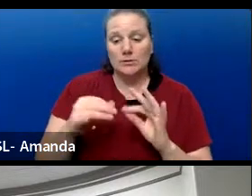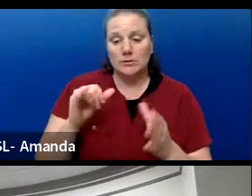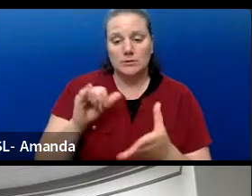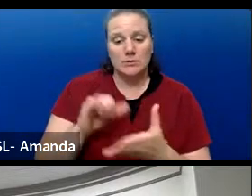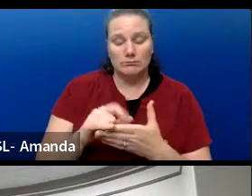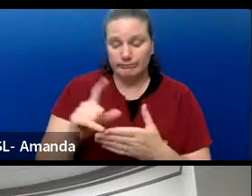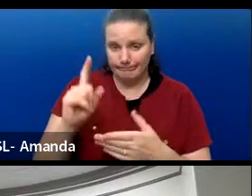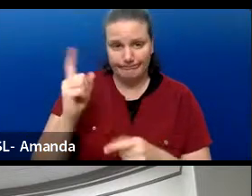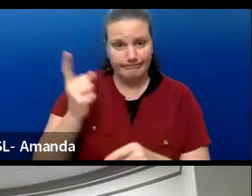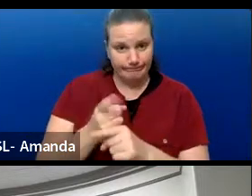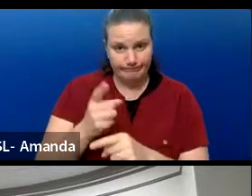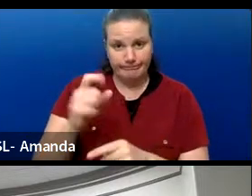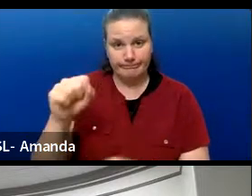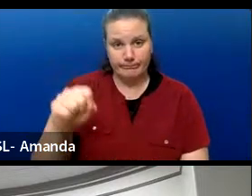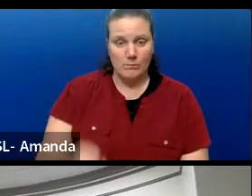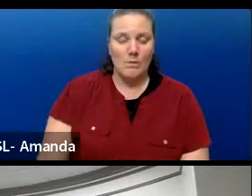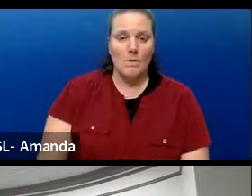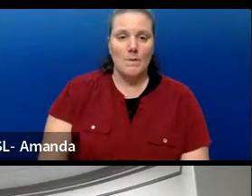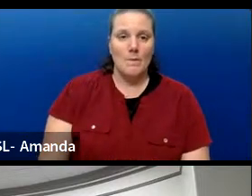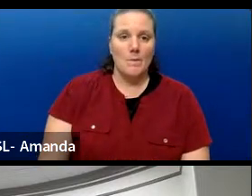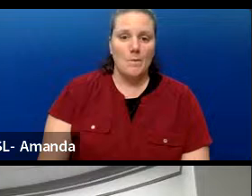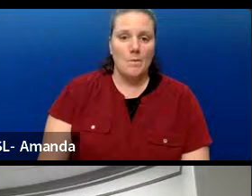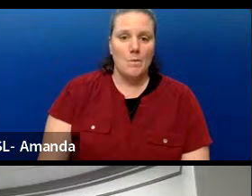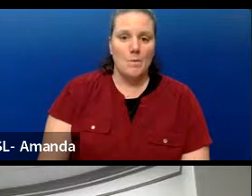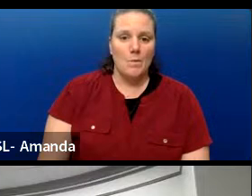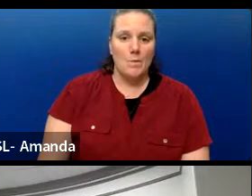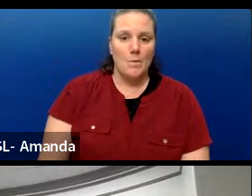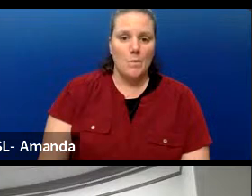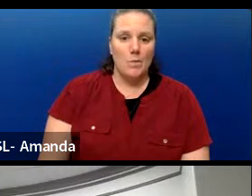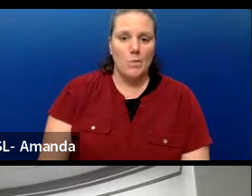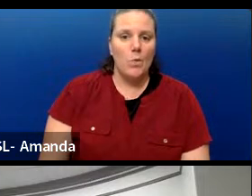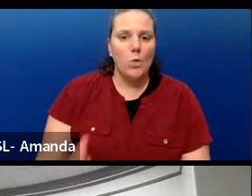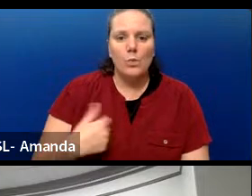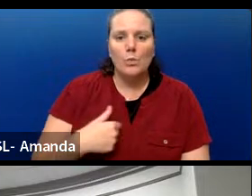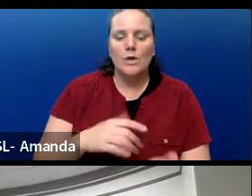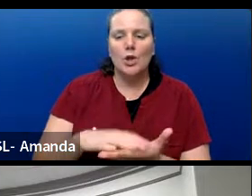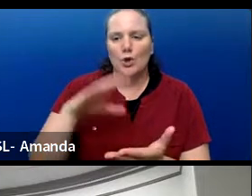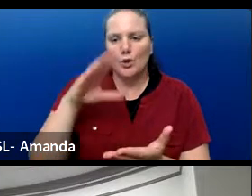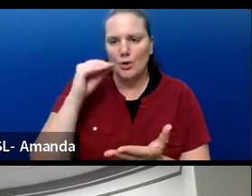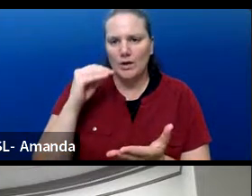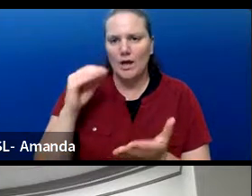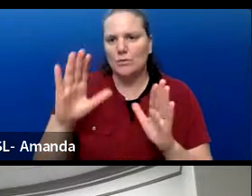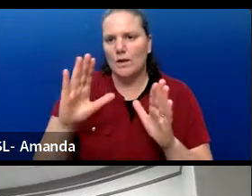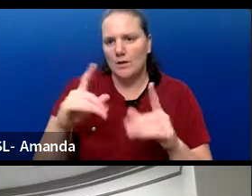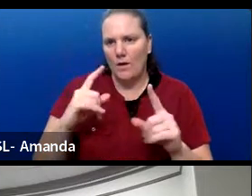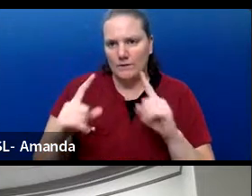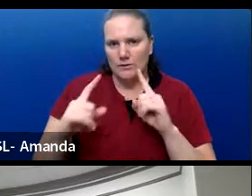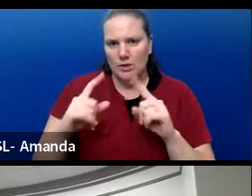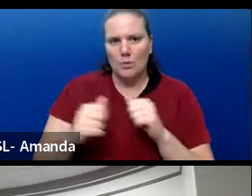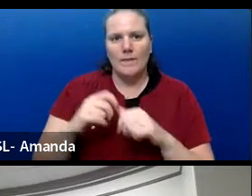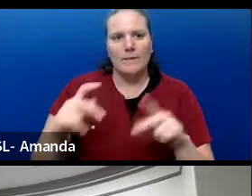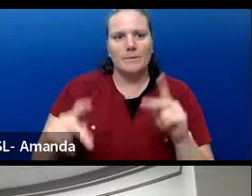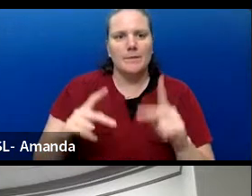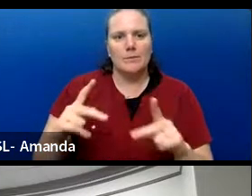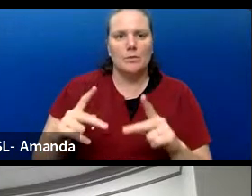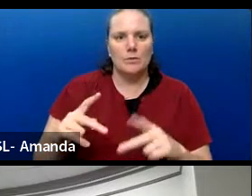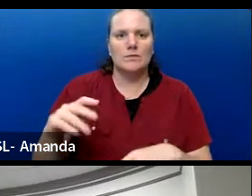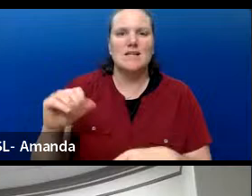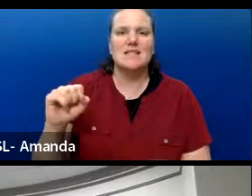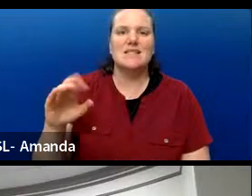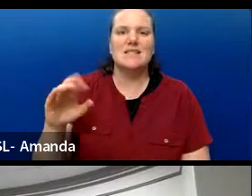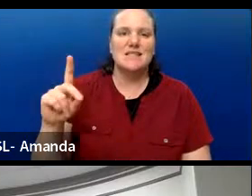absolutely right. What we are learning, and we had great conversation with the folks up at Sound